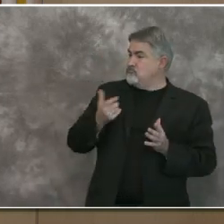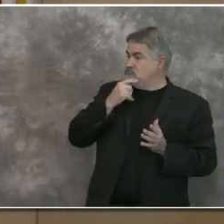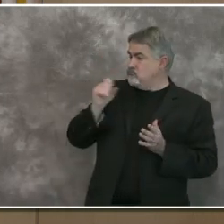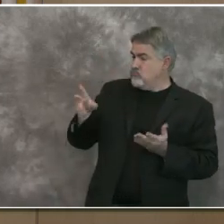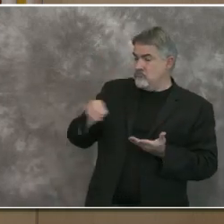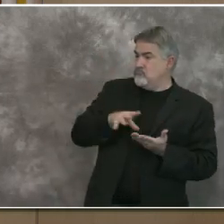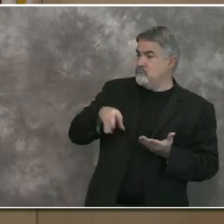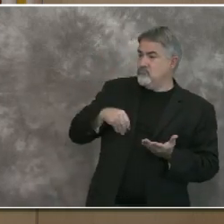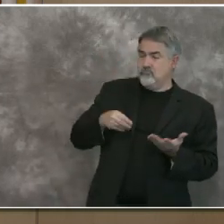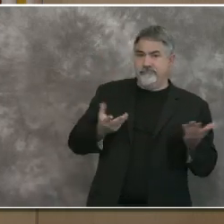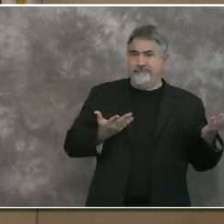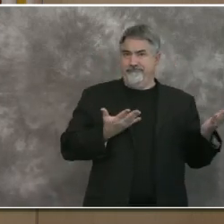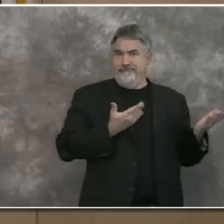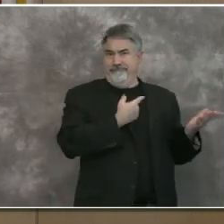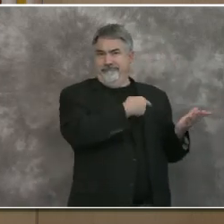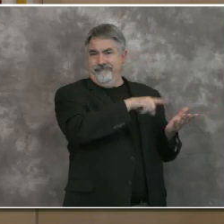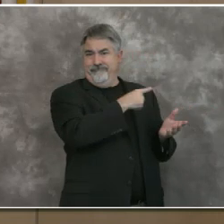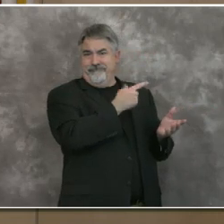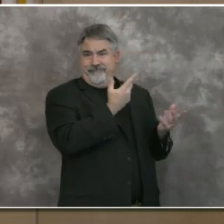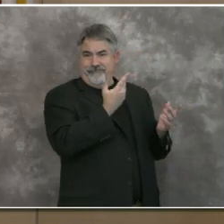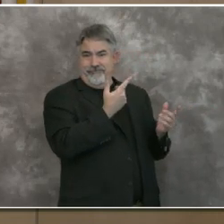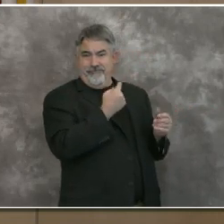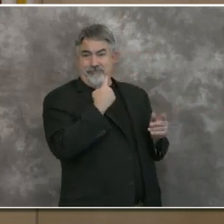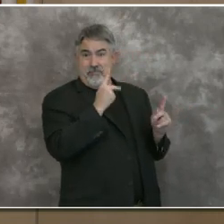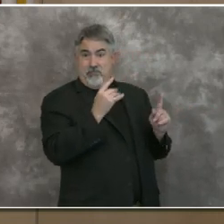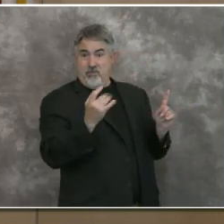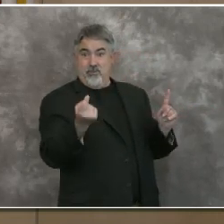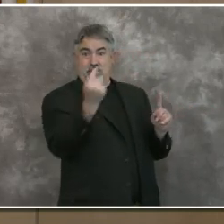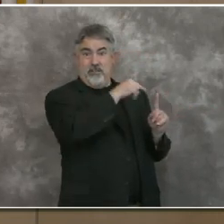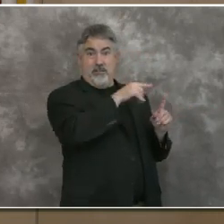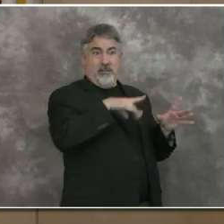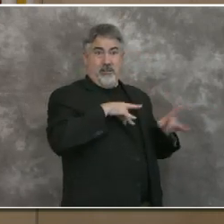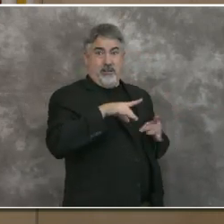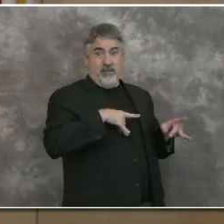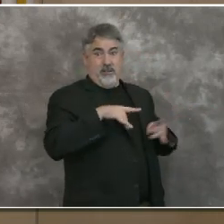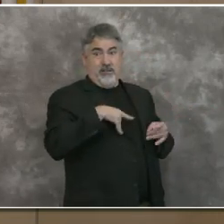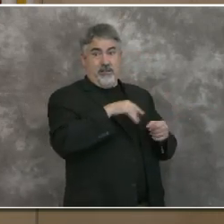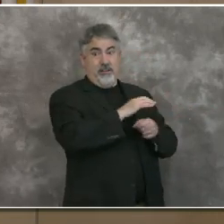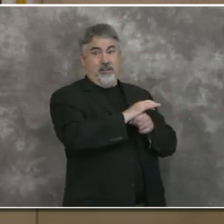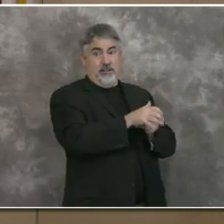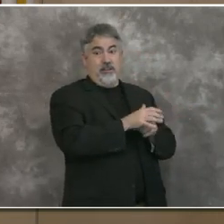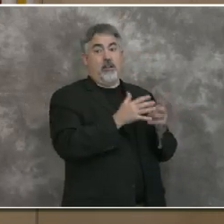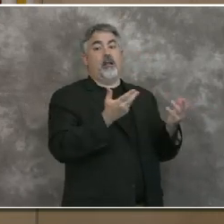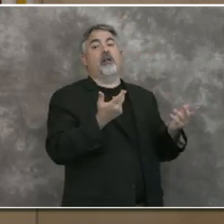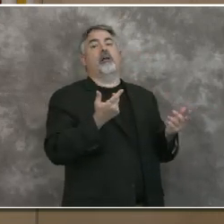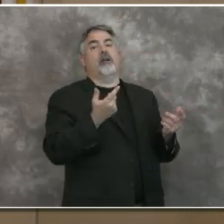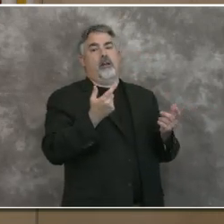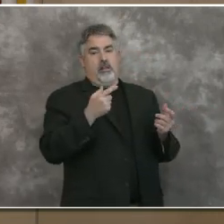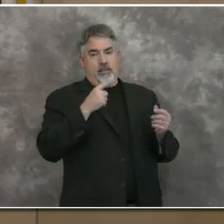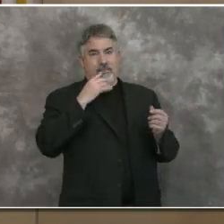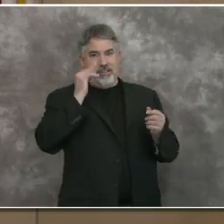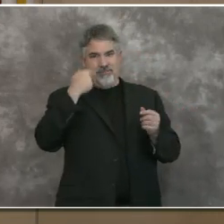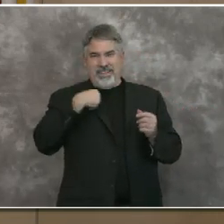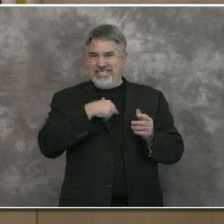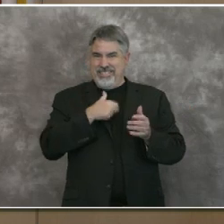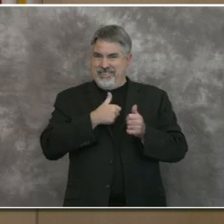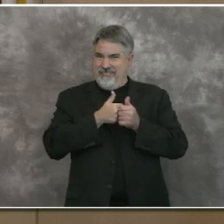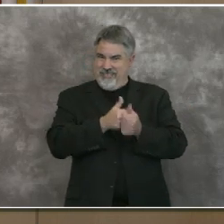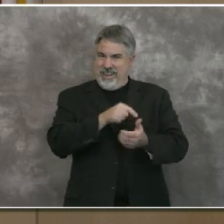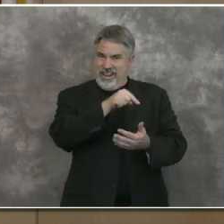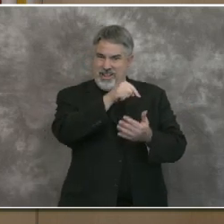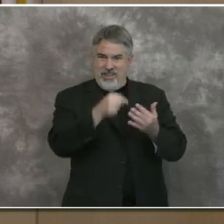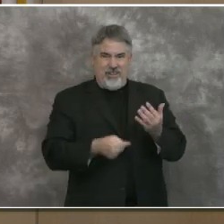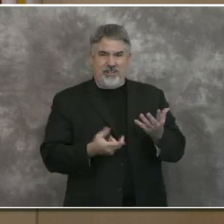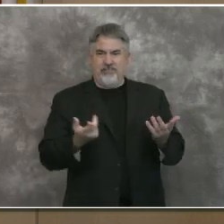individuals that will be exposed as they reopen will be protected. And they have that same mission